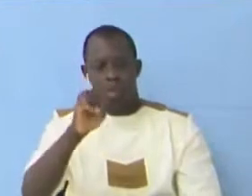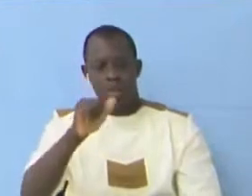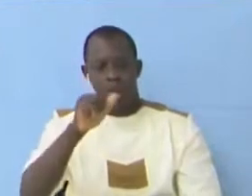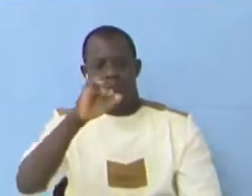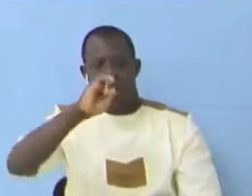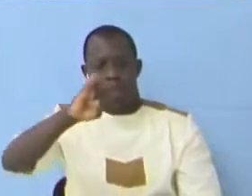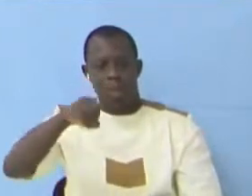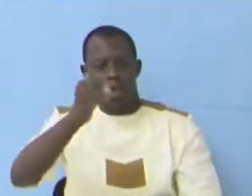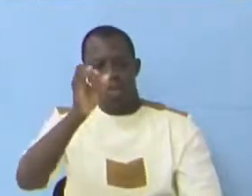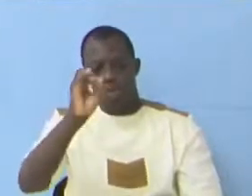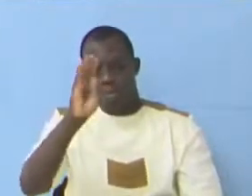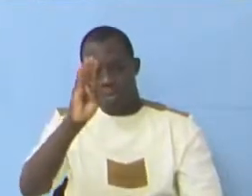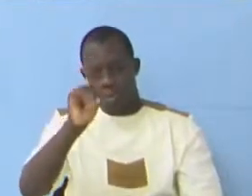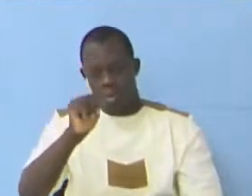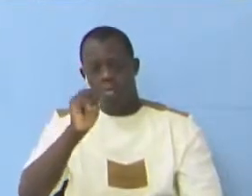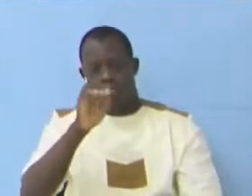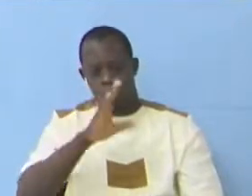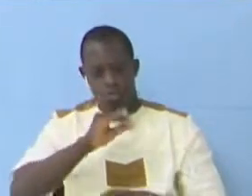dinañ ko waxtaanee.